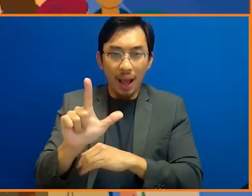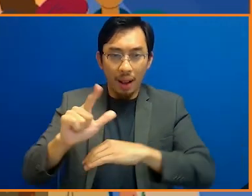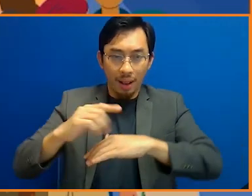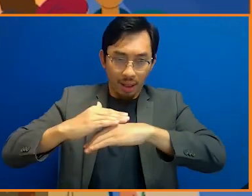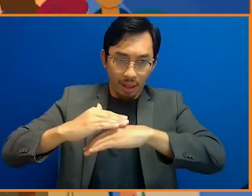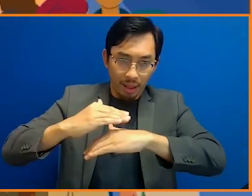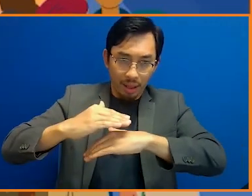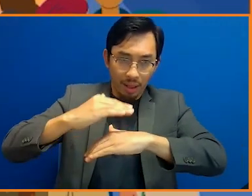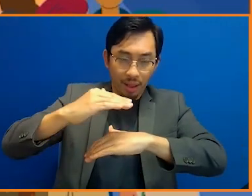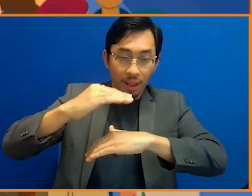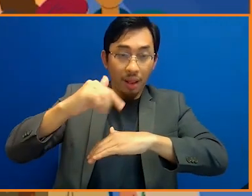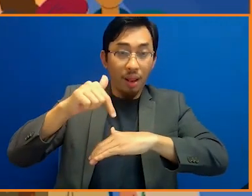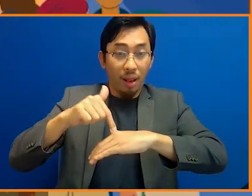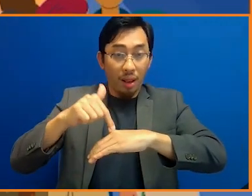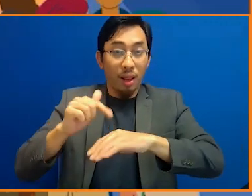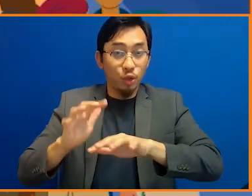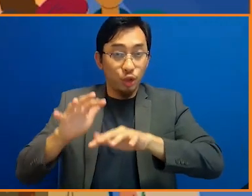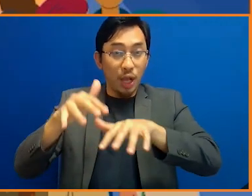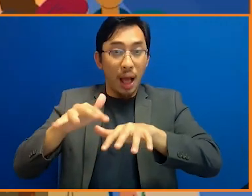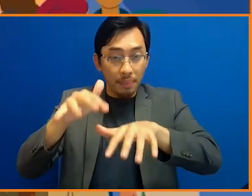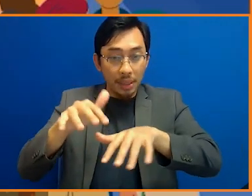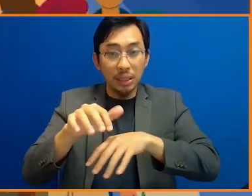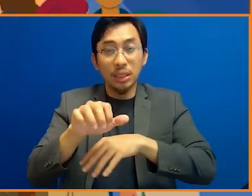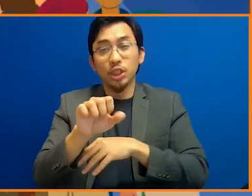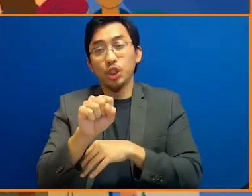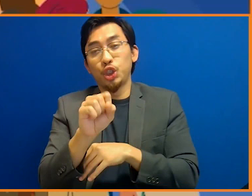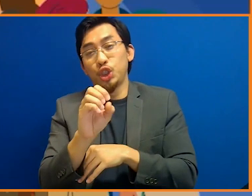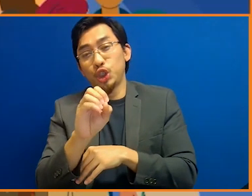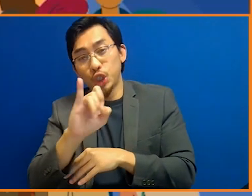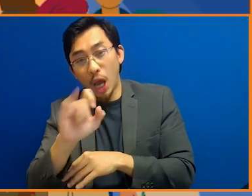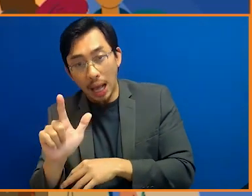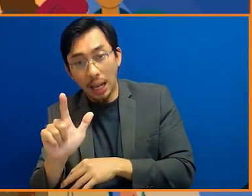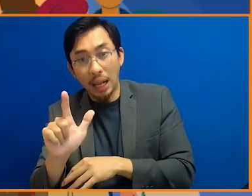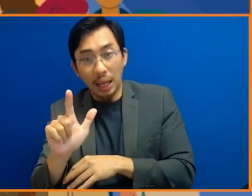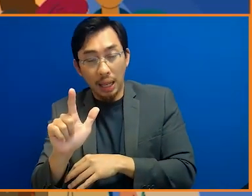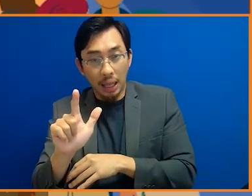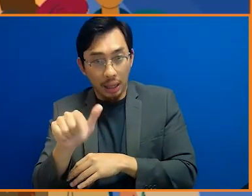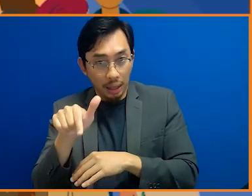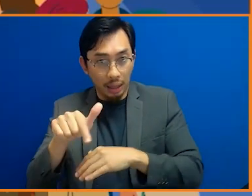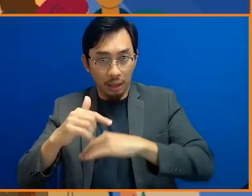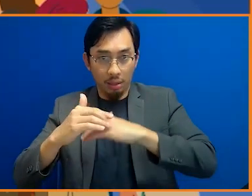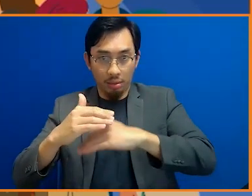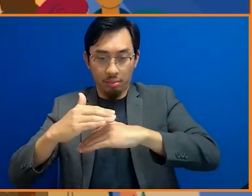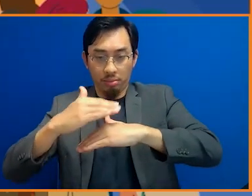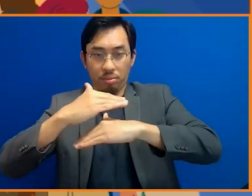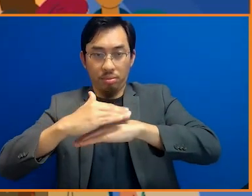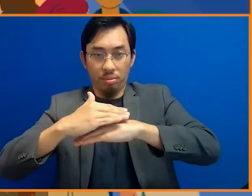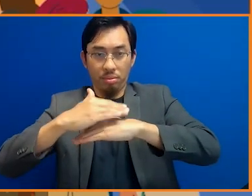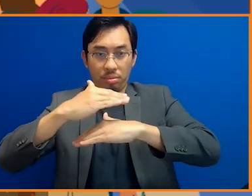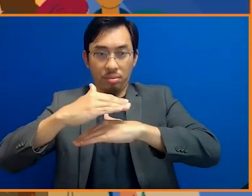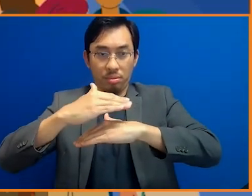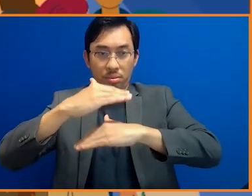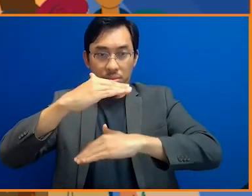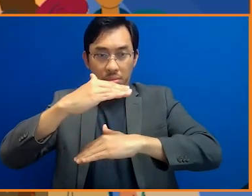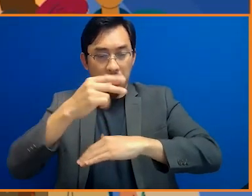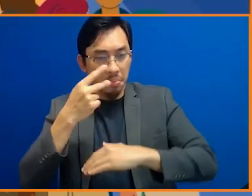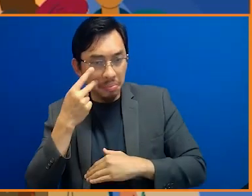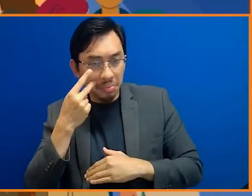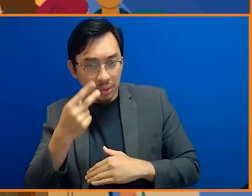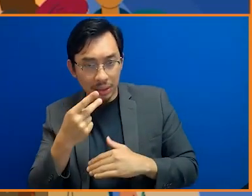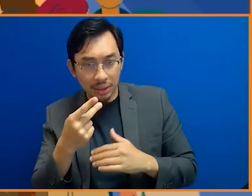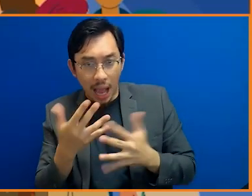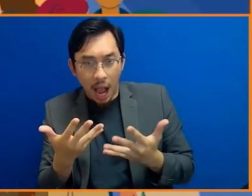also then the soil, and then sand, tsunami sand, and then the soil. So we can do the dating